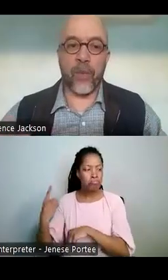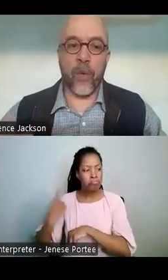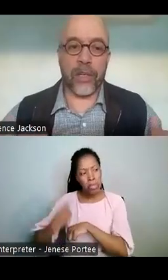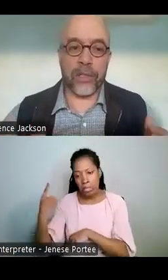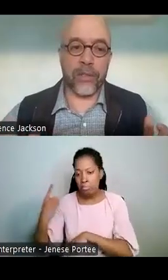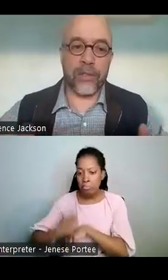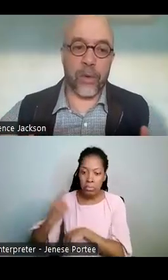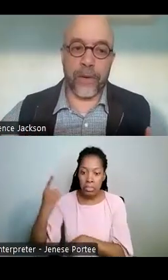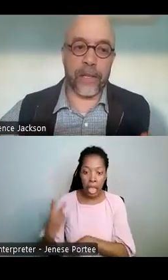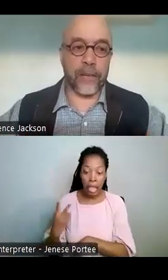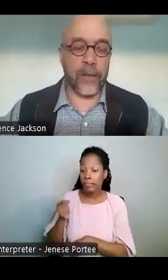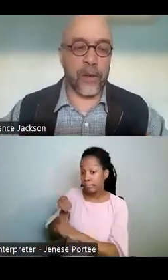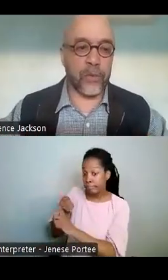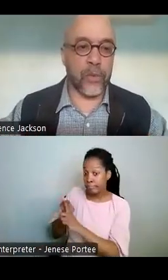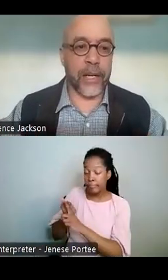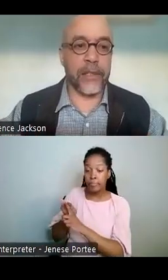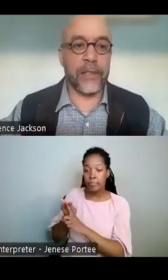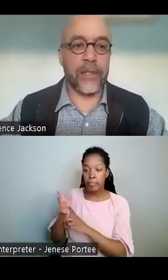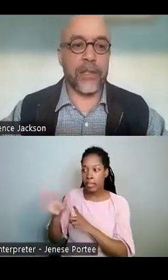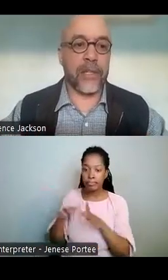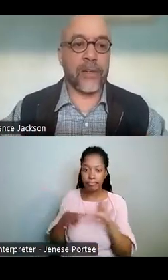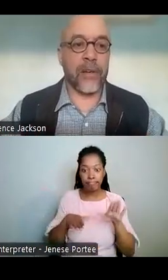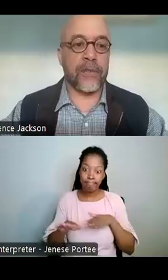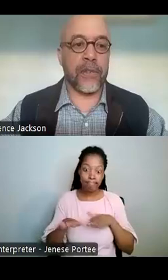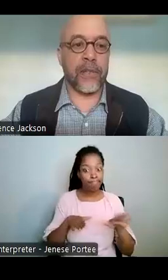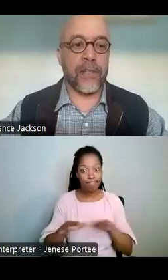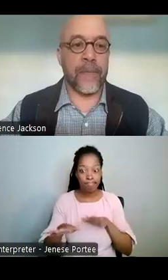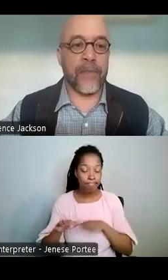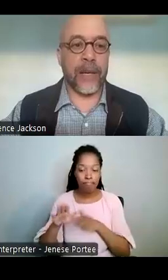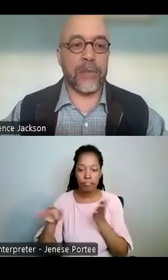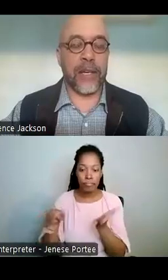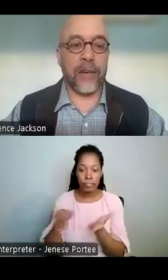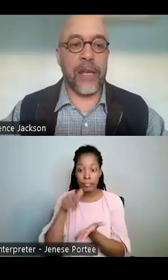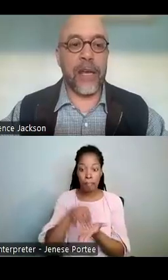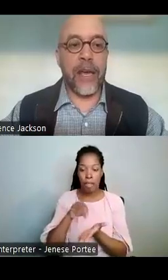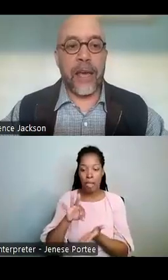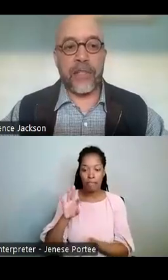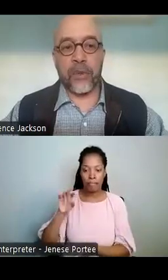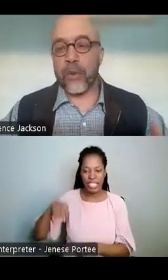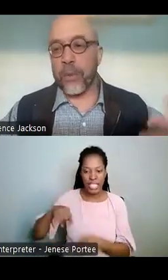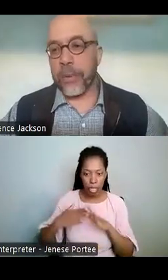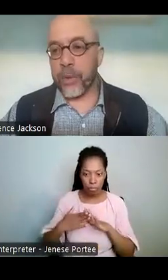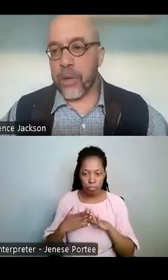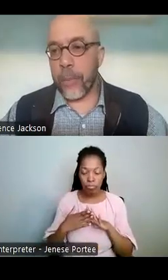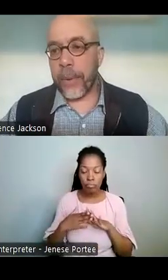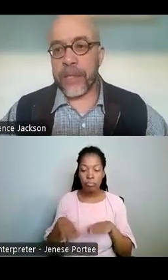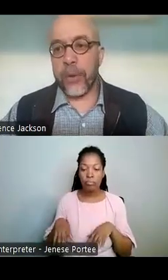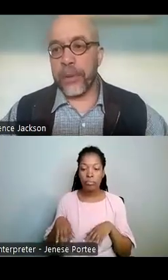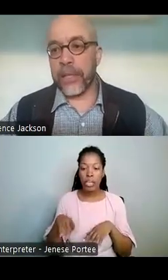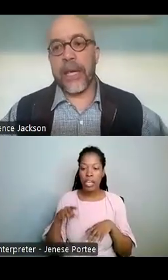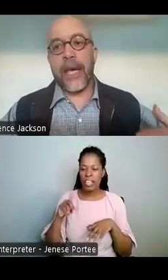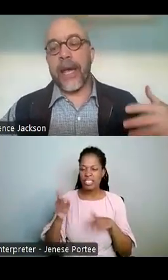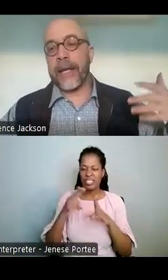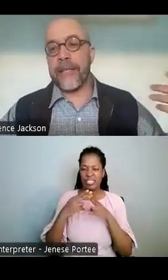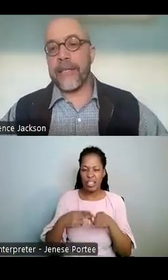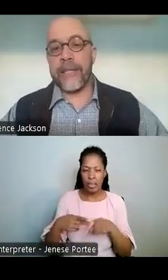he walks sort of like, directly to the center of the downtown to what's called Place